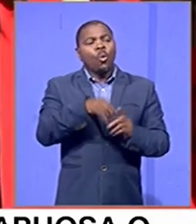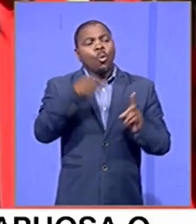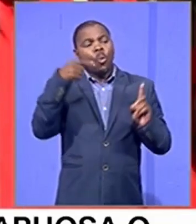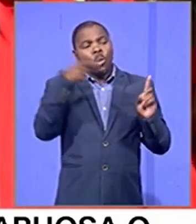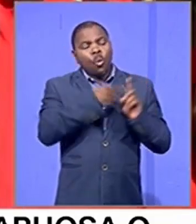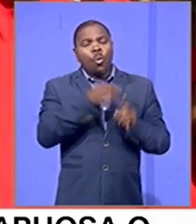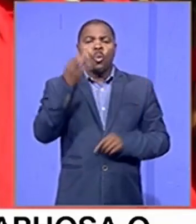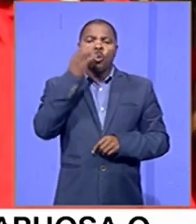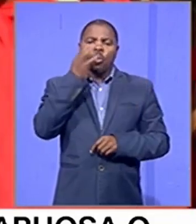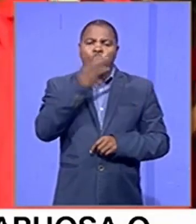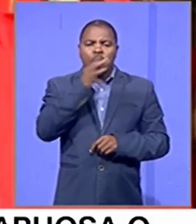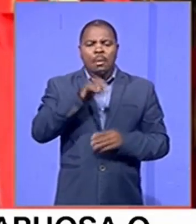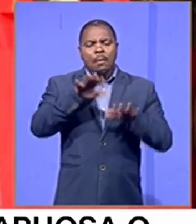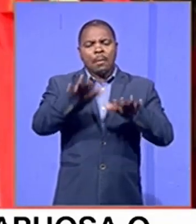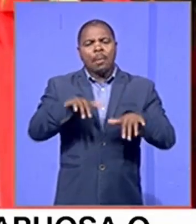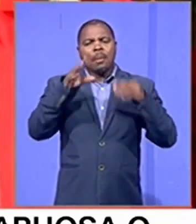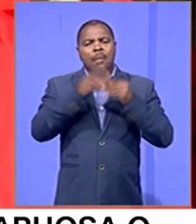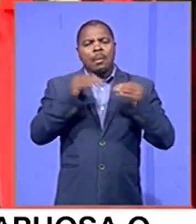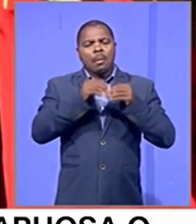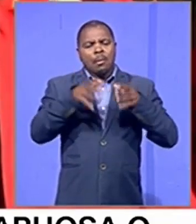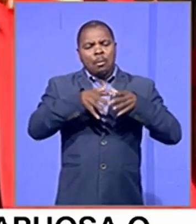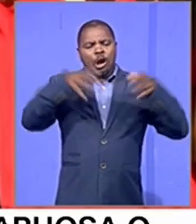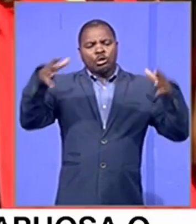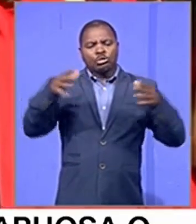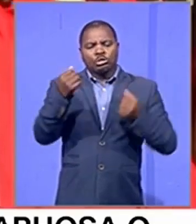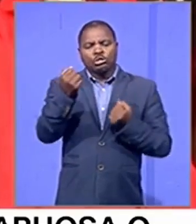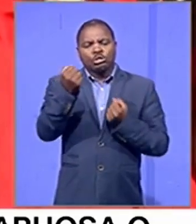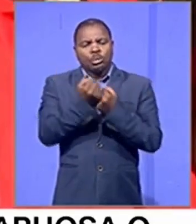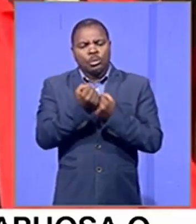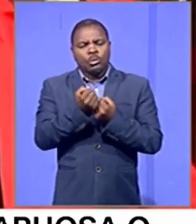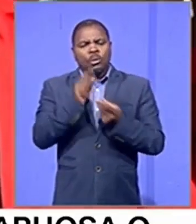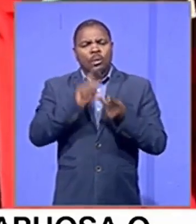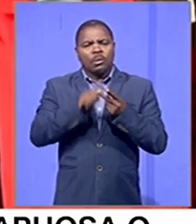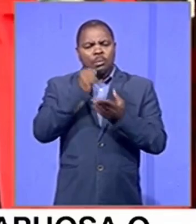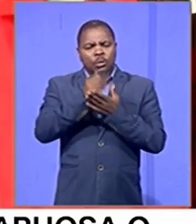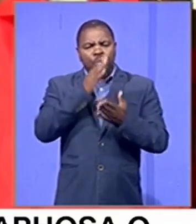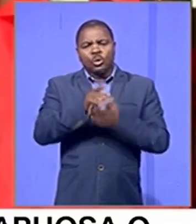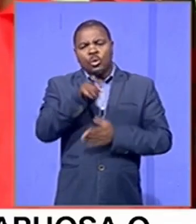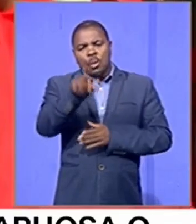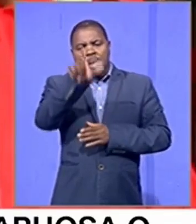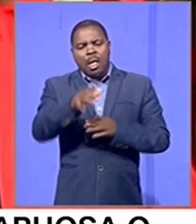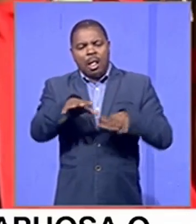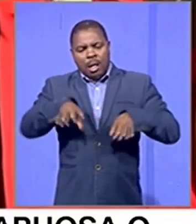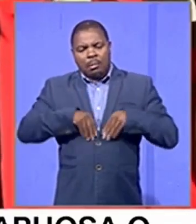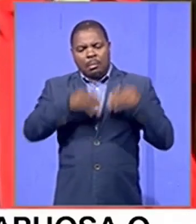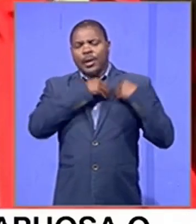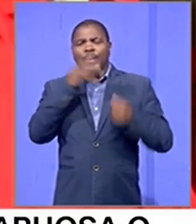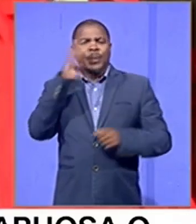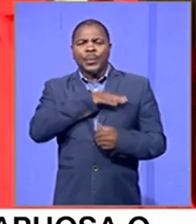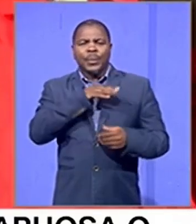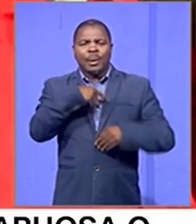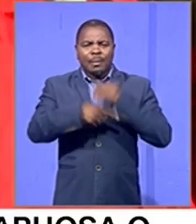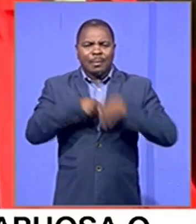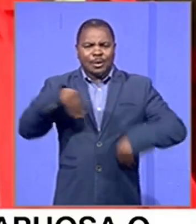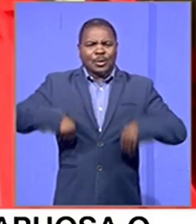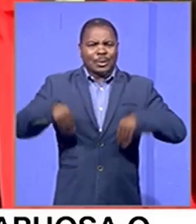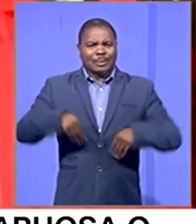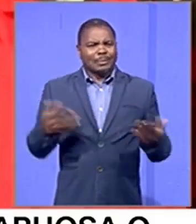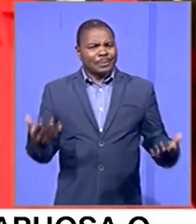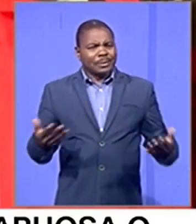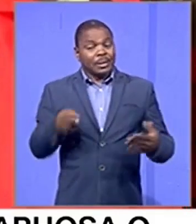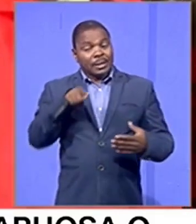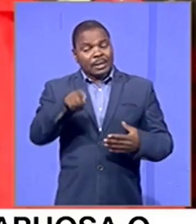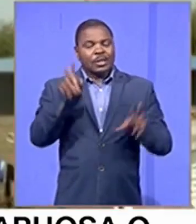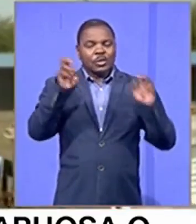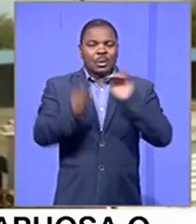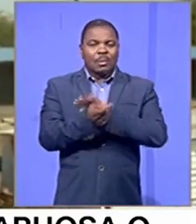shumisha bontsi ba lena ka parlamente o dia gore batho ba ska tšea maikarabelo mo tabeng ya bo manager bo bileng ona